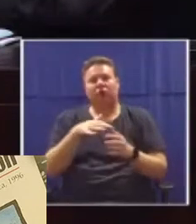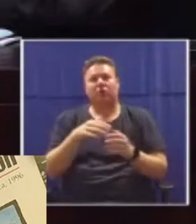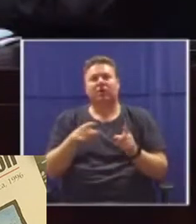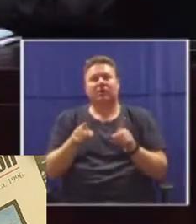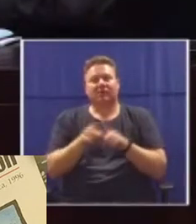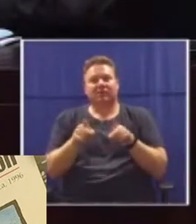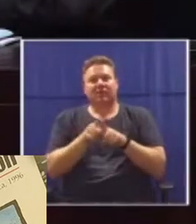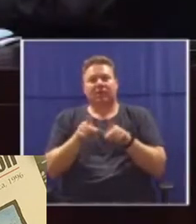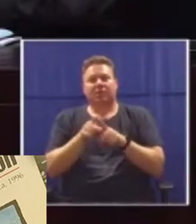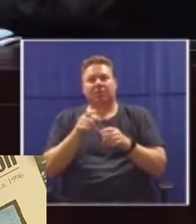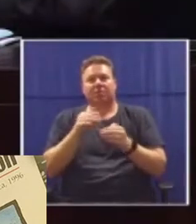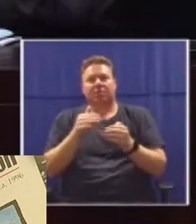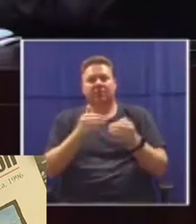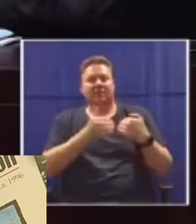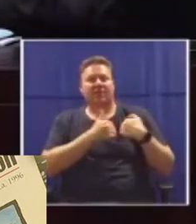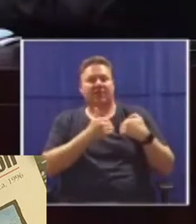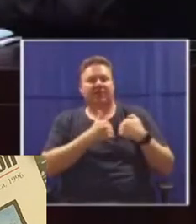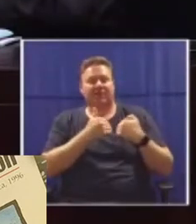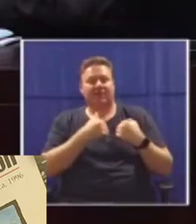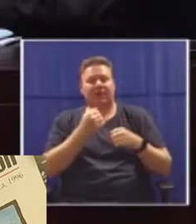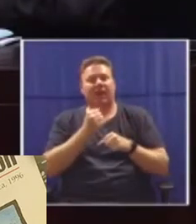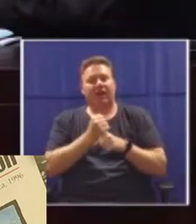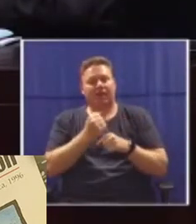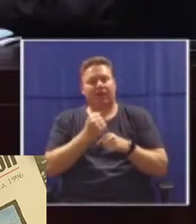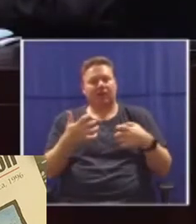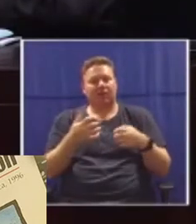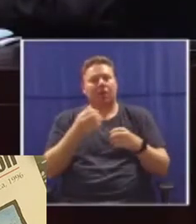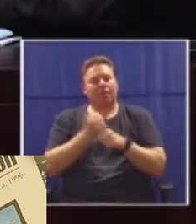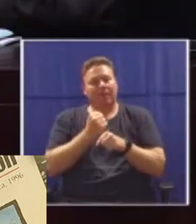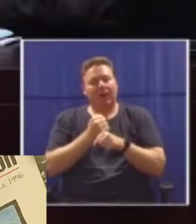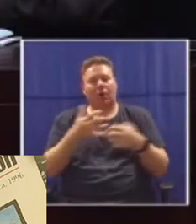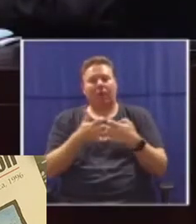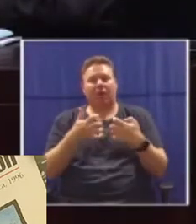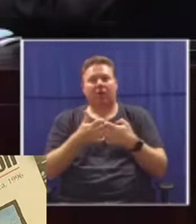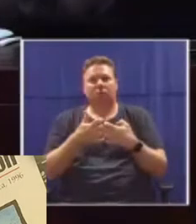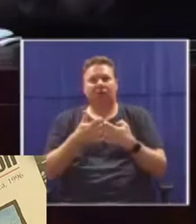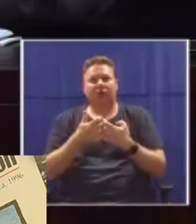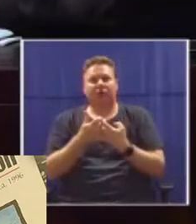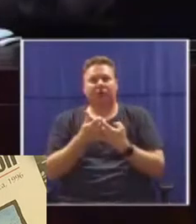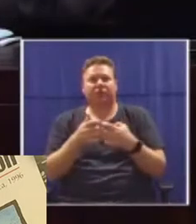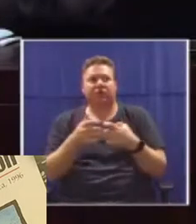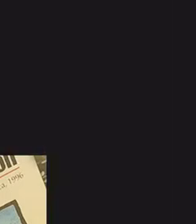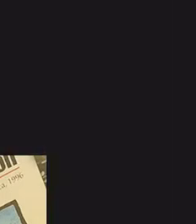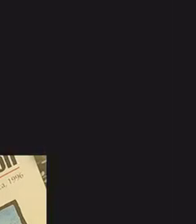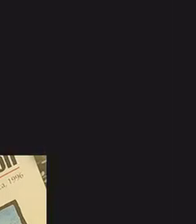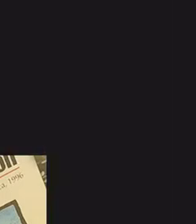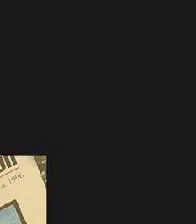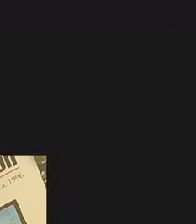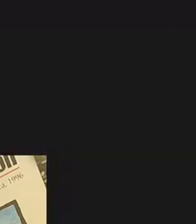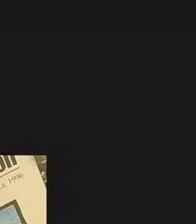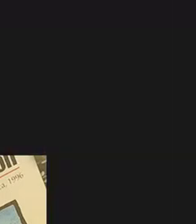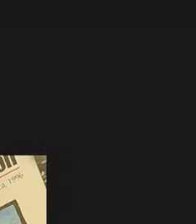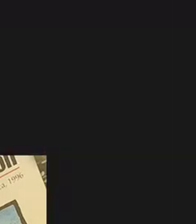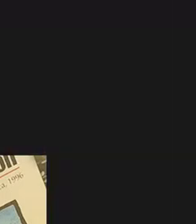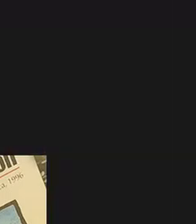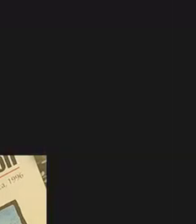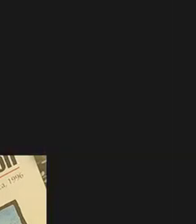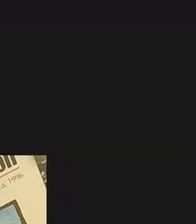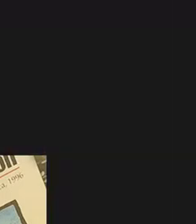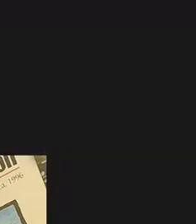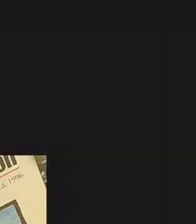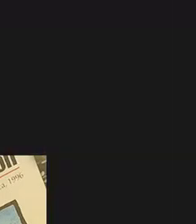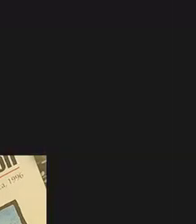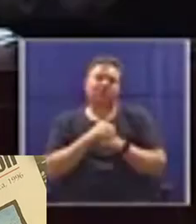safety and ensure there's greater compliance. But very importantly, I think it will create an environment where there